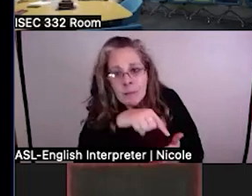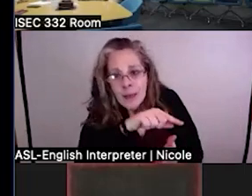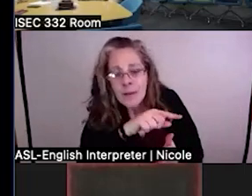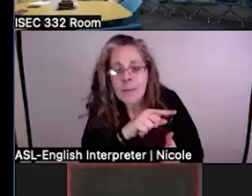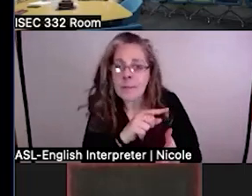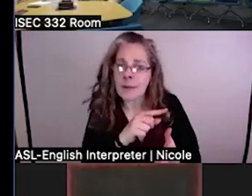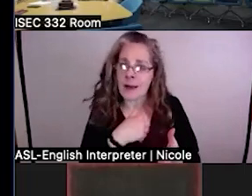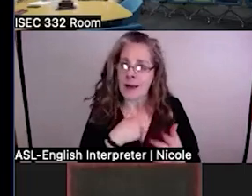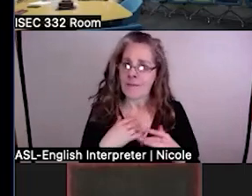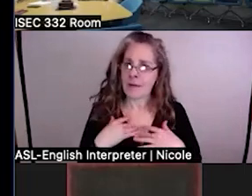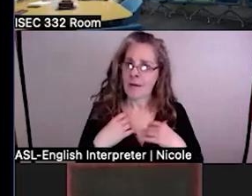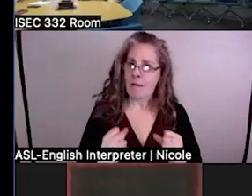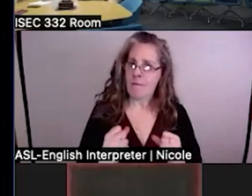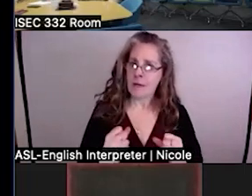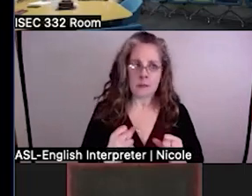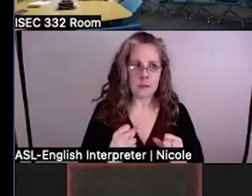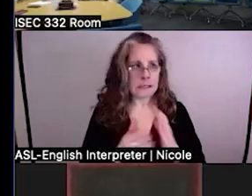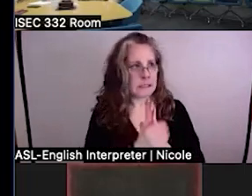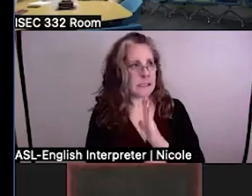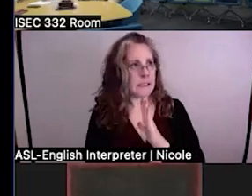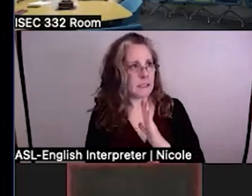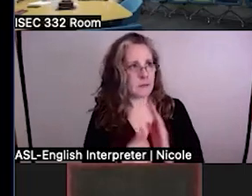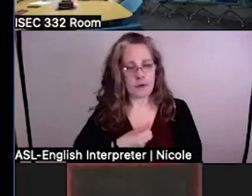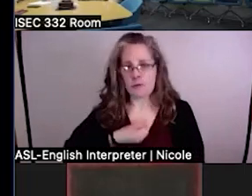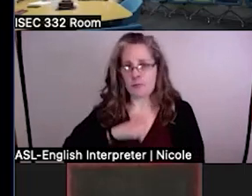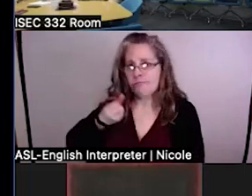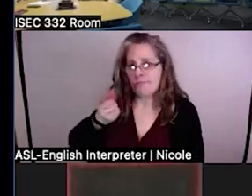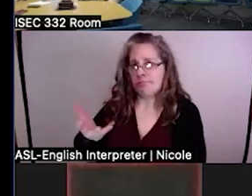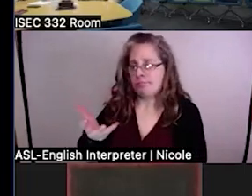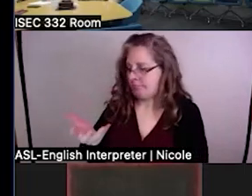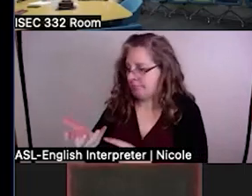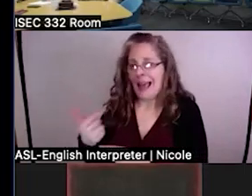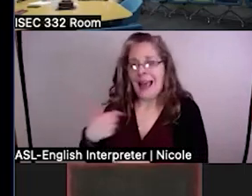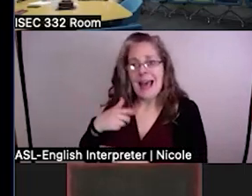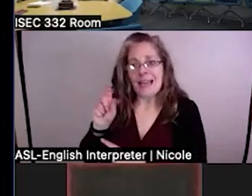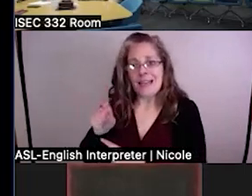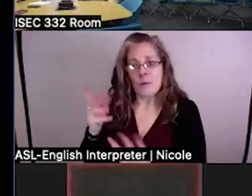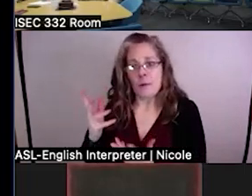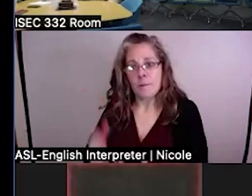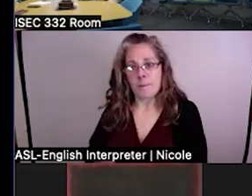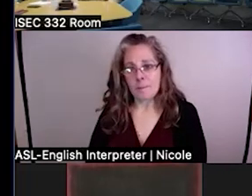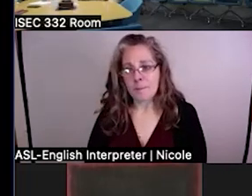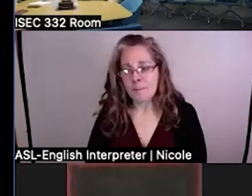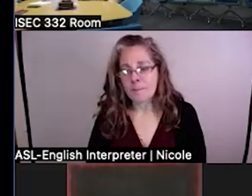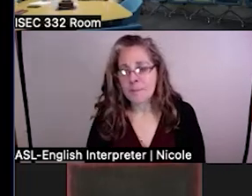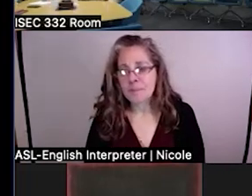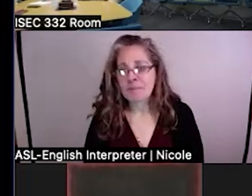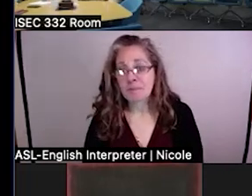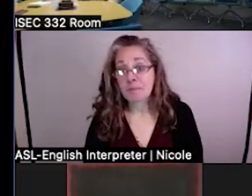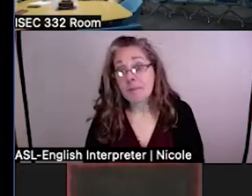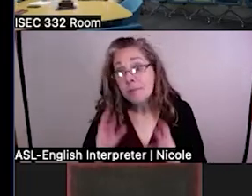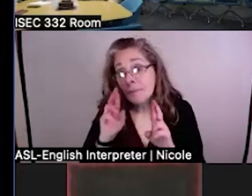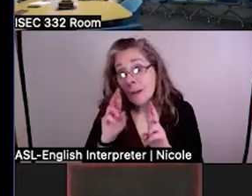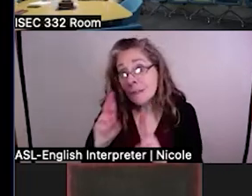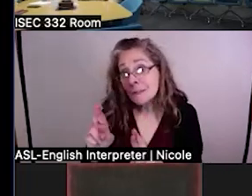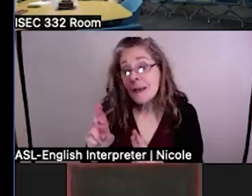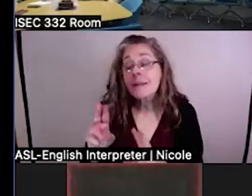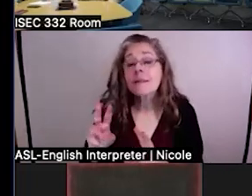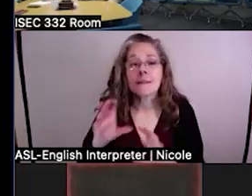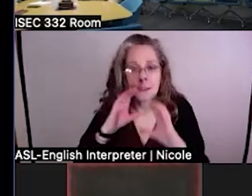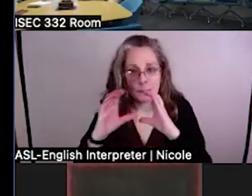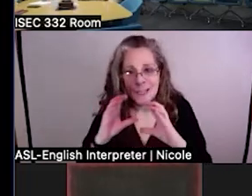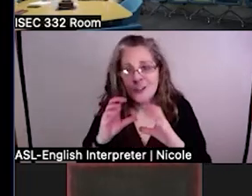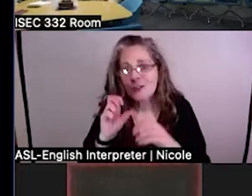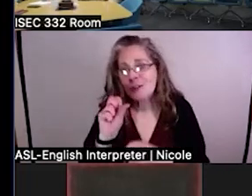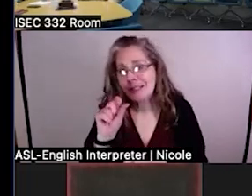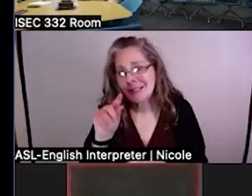the skills to say, this is what I need in this situation. And respecting all communication styles, that's been